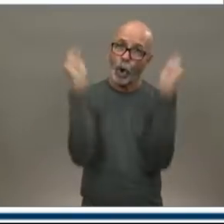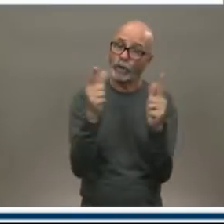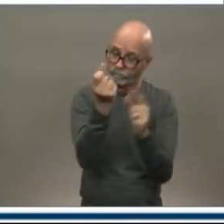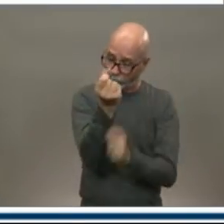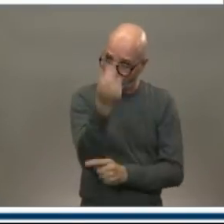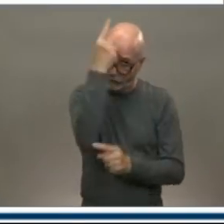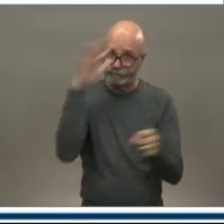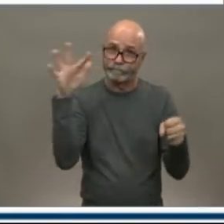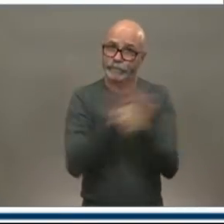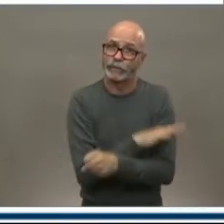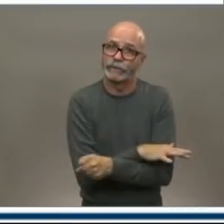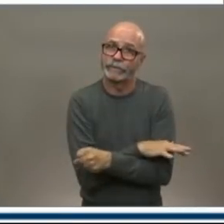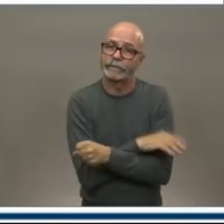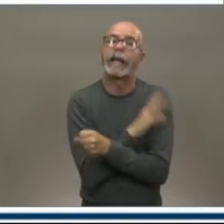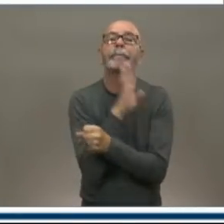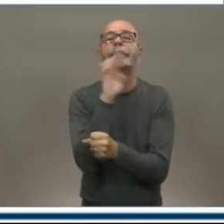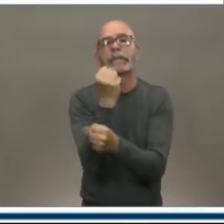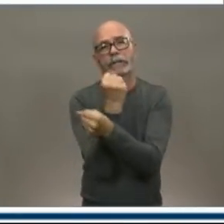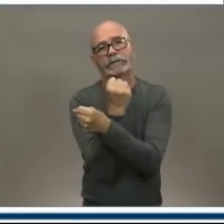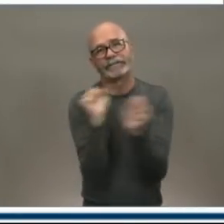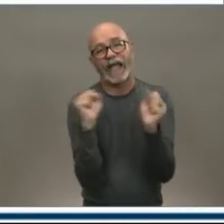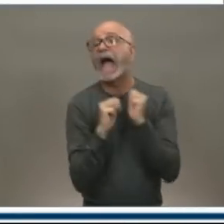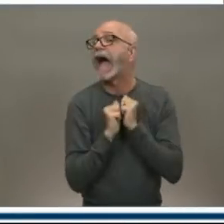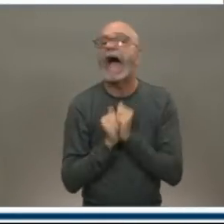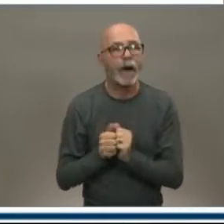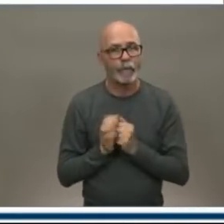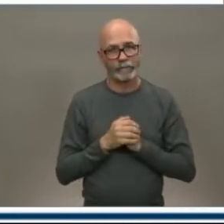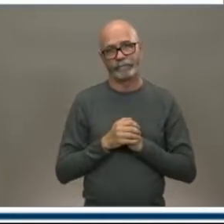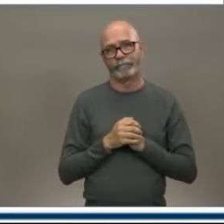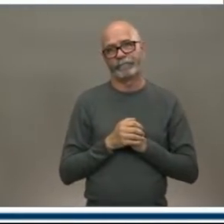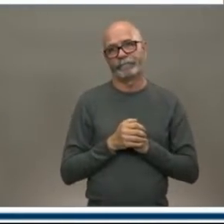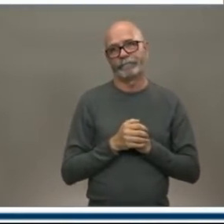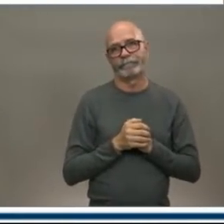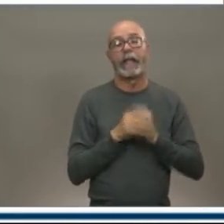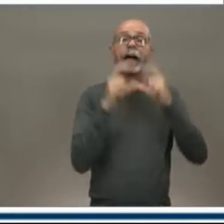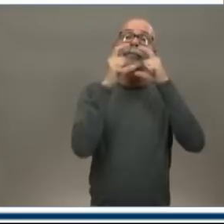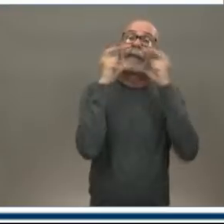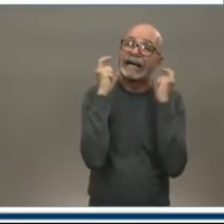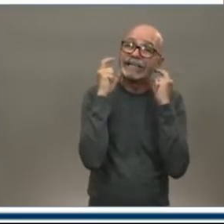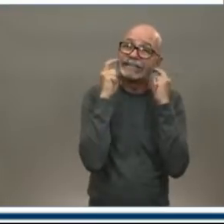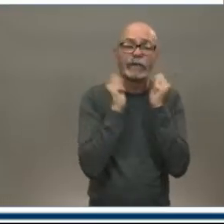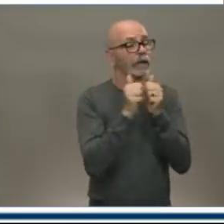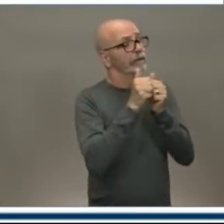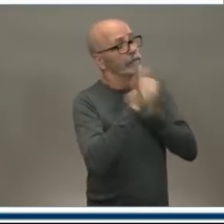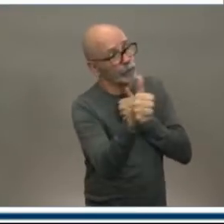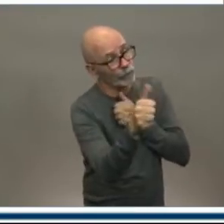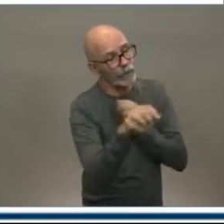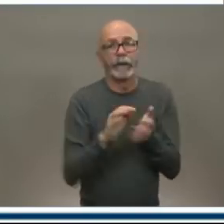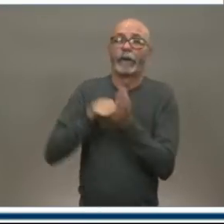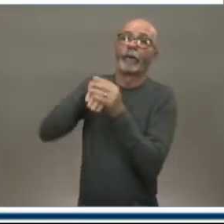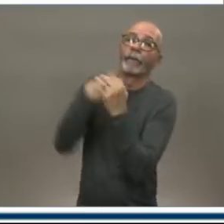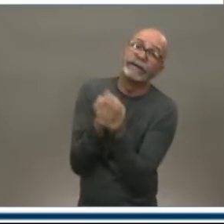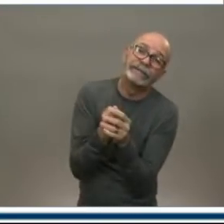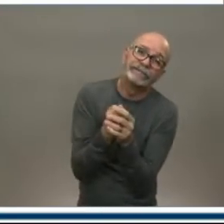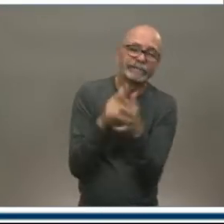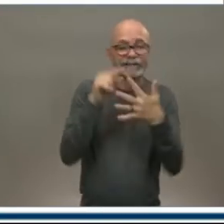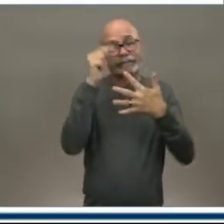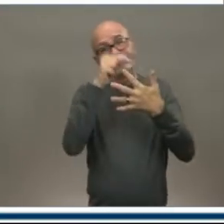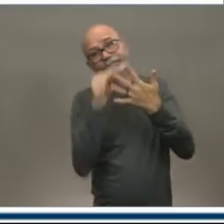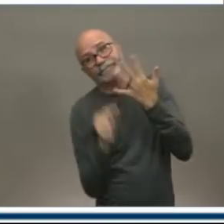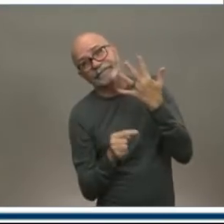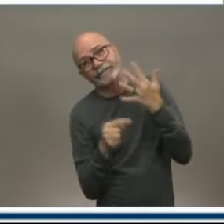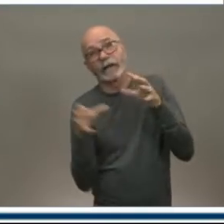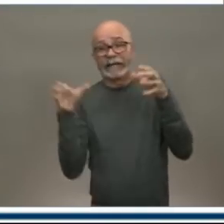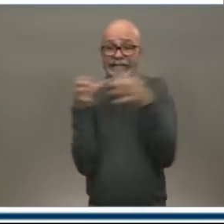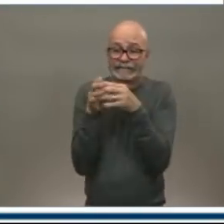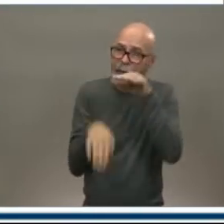safe. We need to respect the physical distancing and masking requirements, and we all need to follow the social gathering limits,